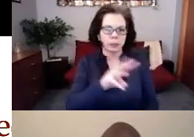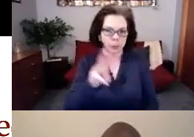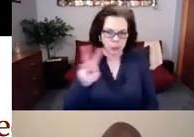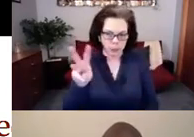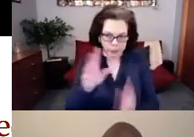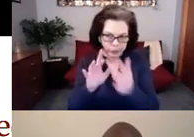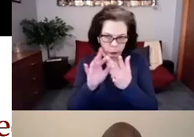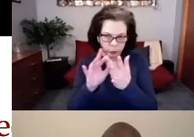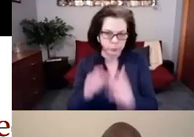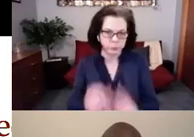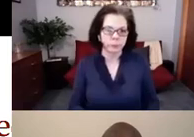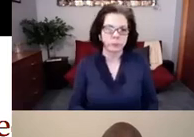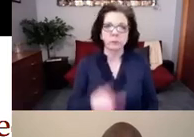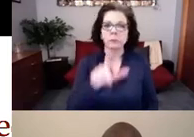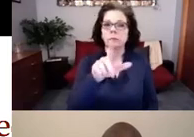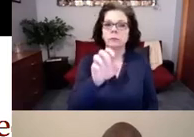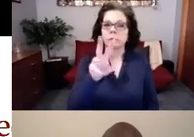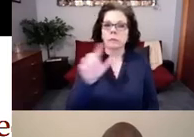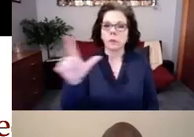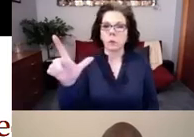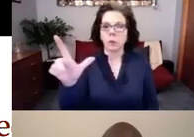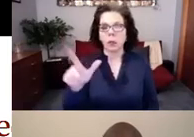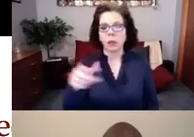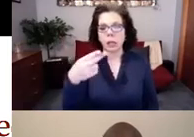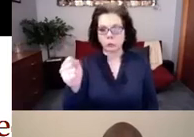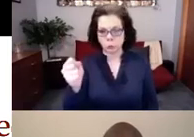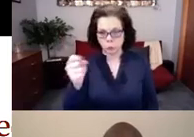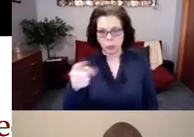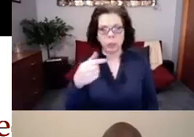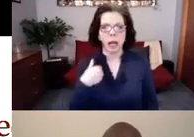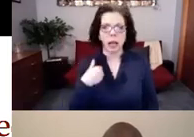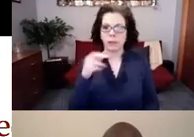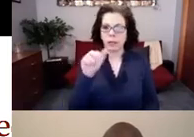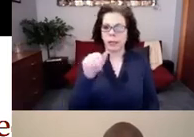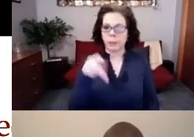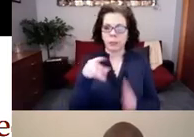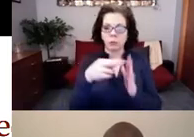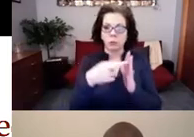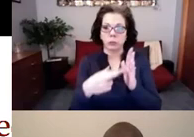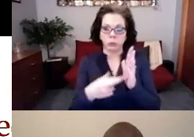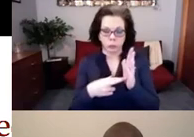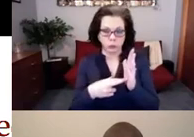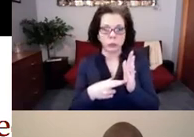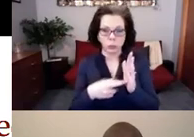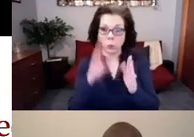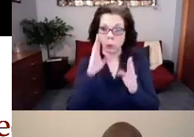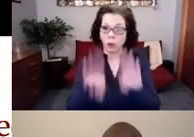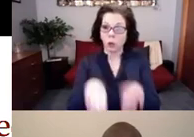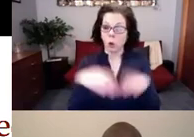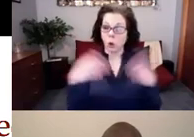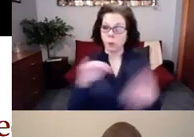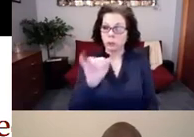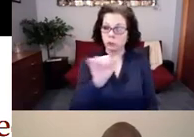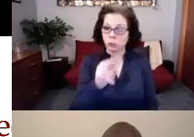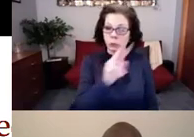Lowell High has created an online AP registration process that they will open on January 22nd and run